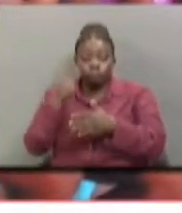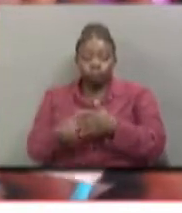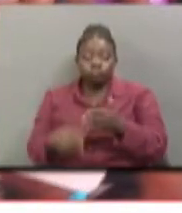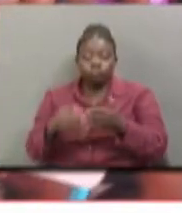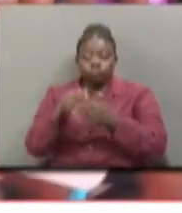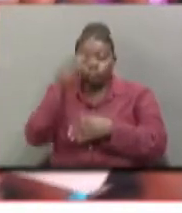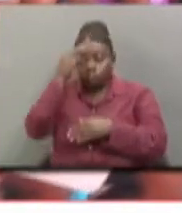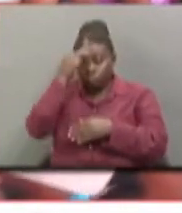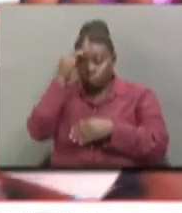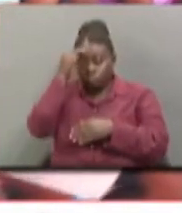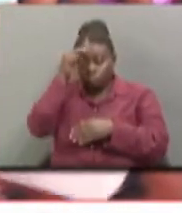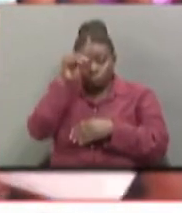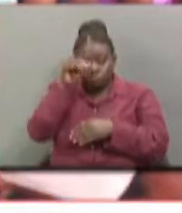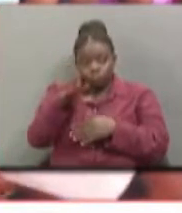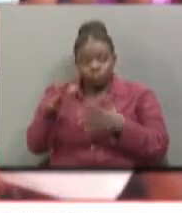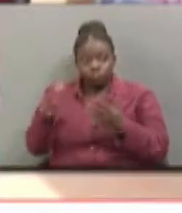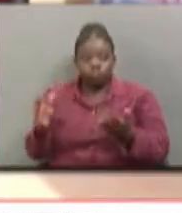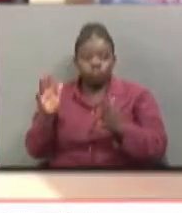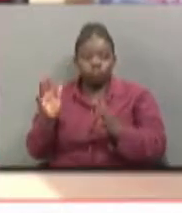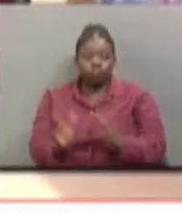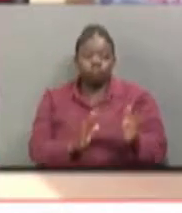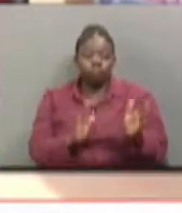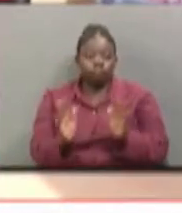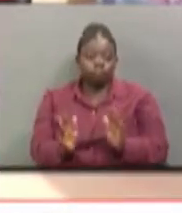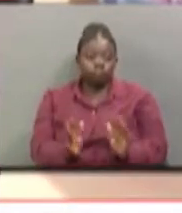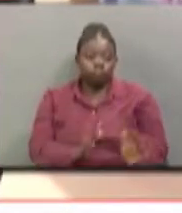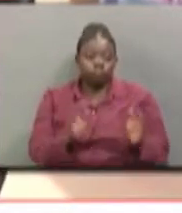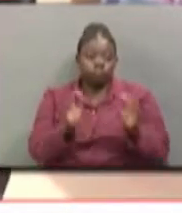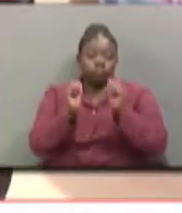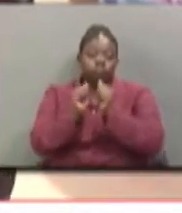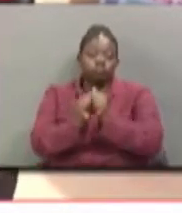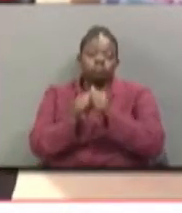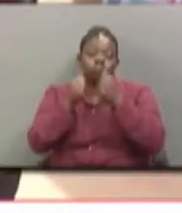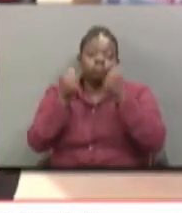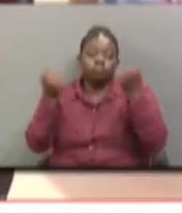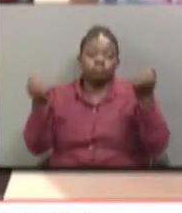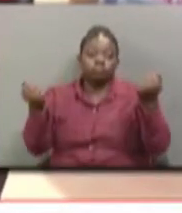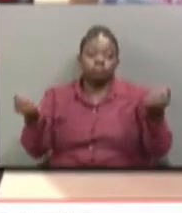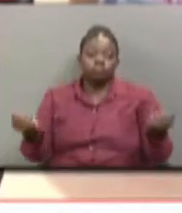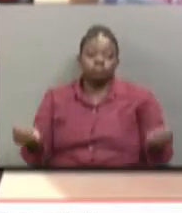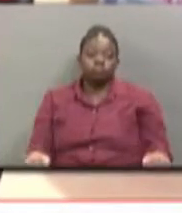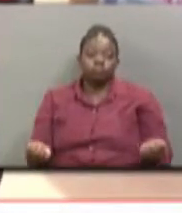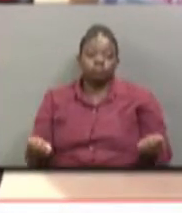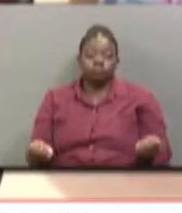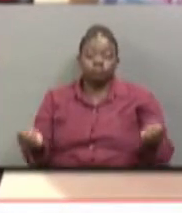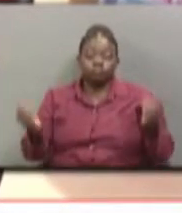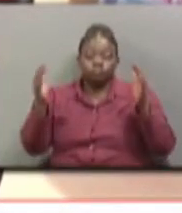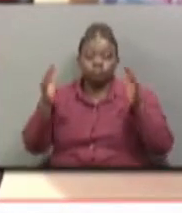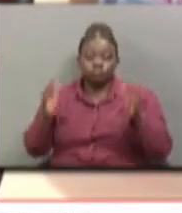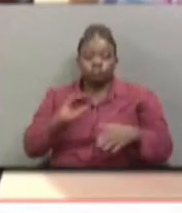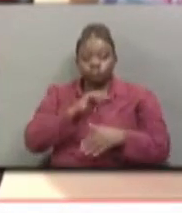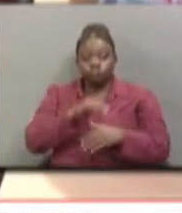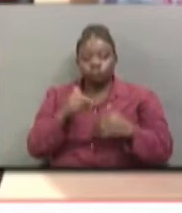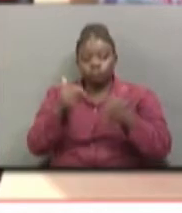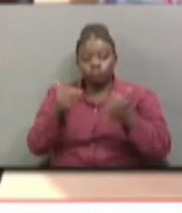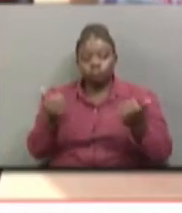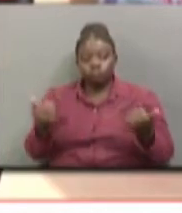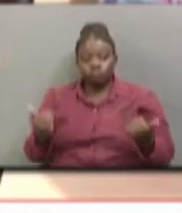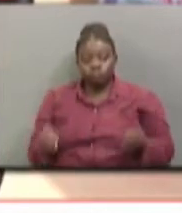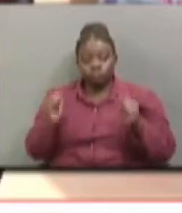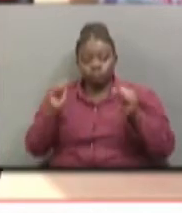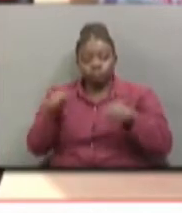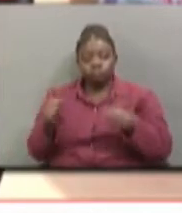abayizi baabwe okwetegeka. Bukedde mutukolera ky'amaanyi okulaba ng'abaana baffe